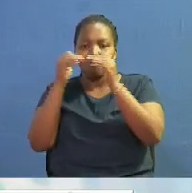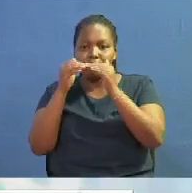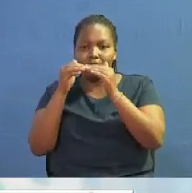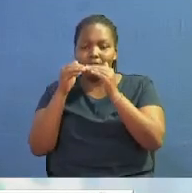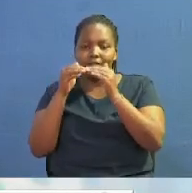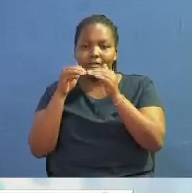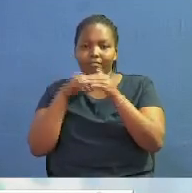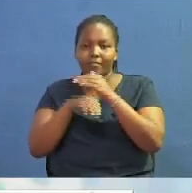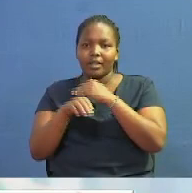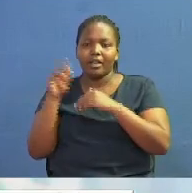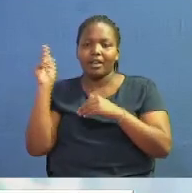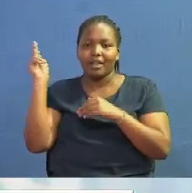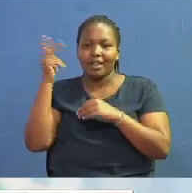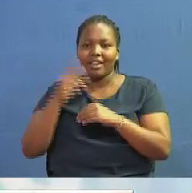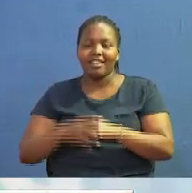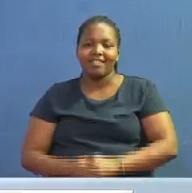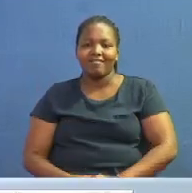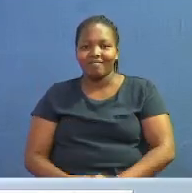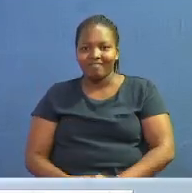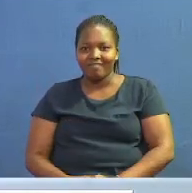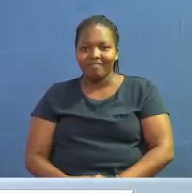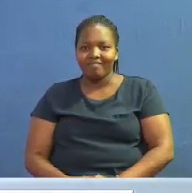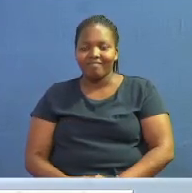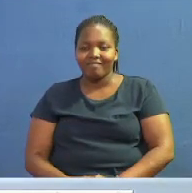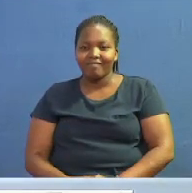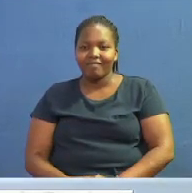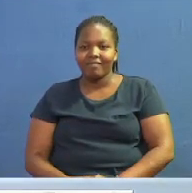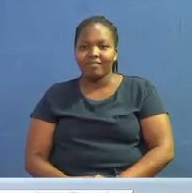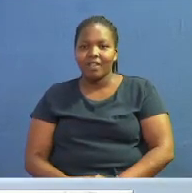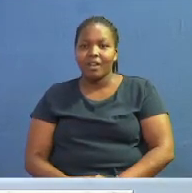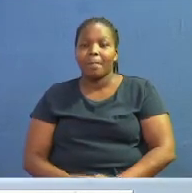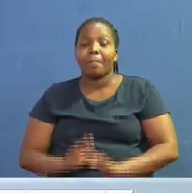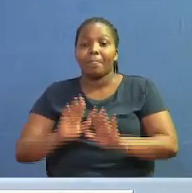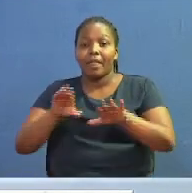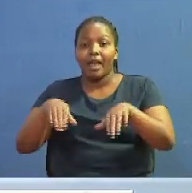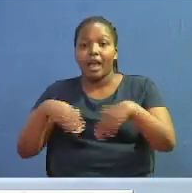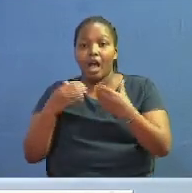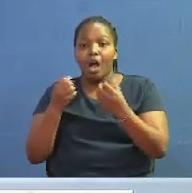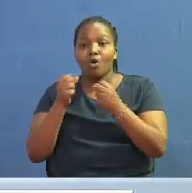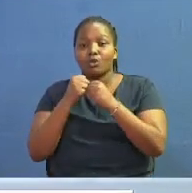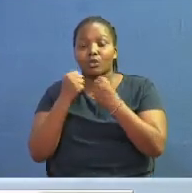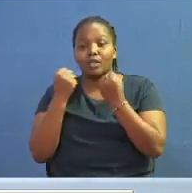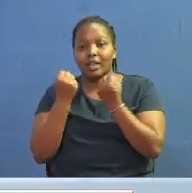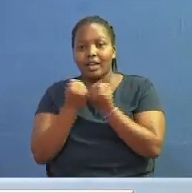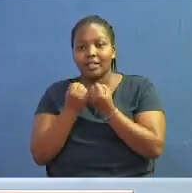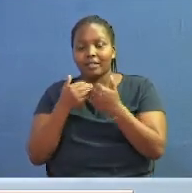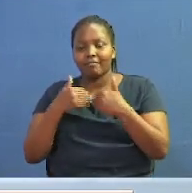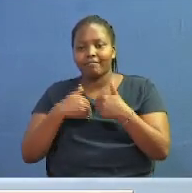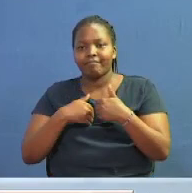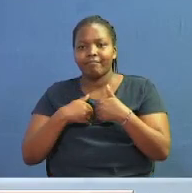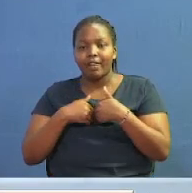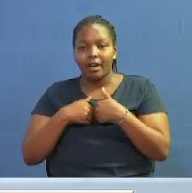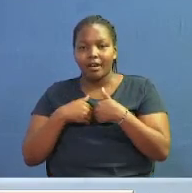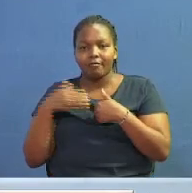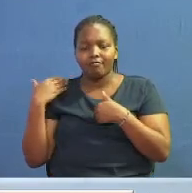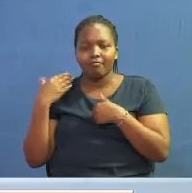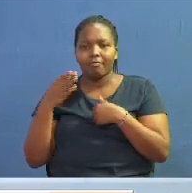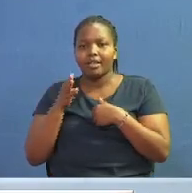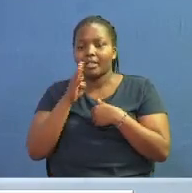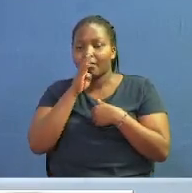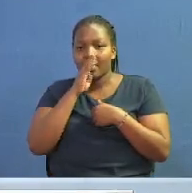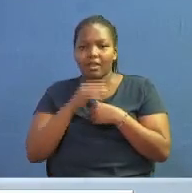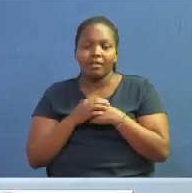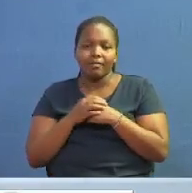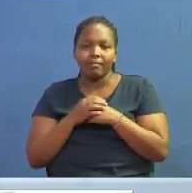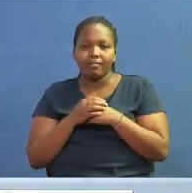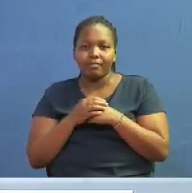Kenya. Right. And Eugene, you're painting a picture of how the society has been and the technologies that are being